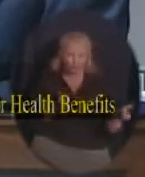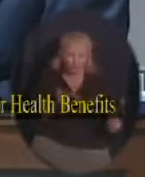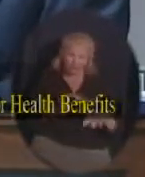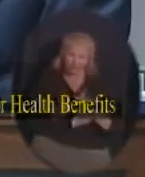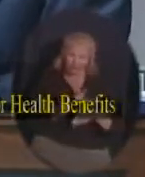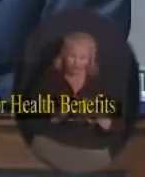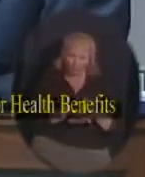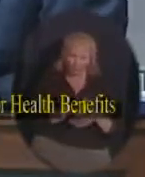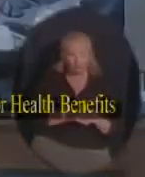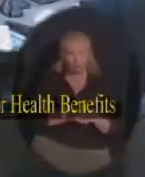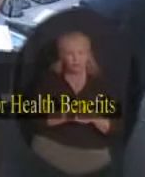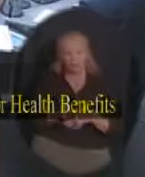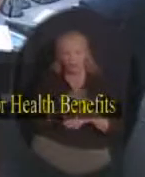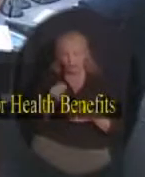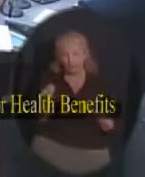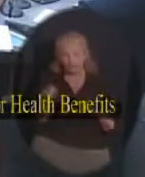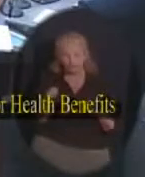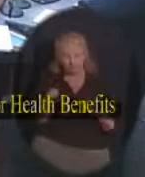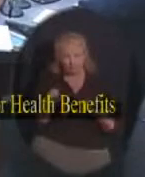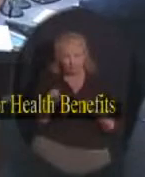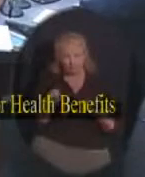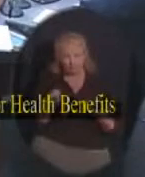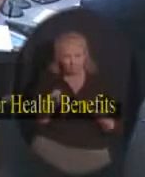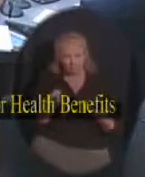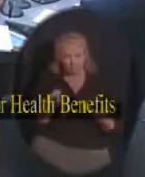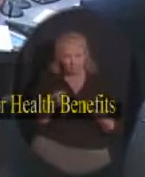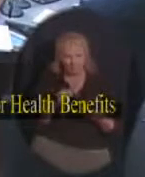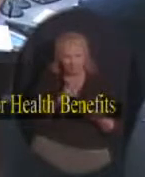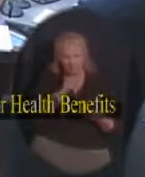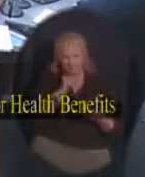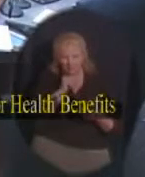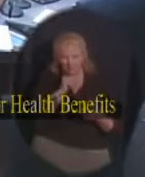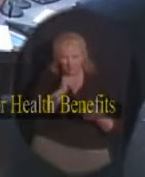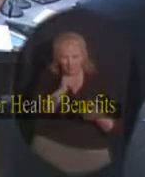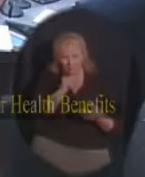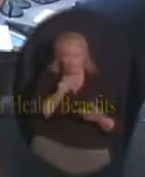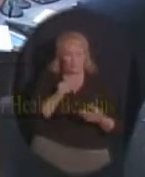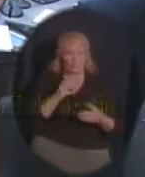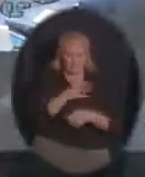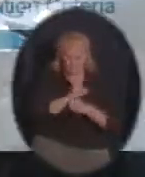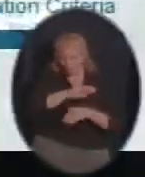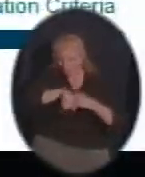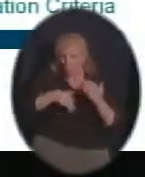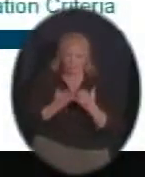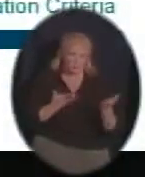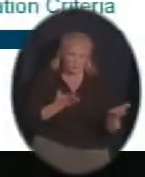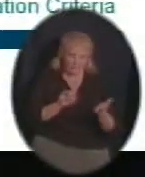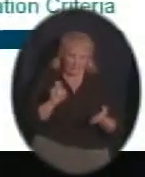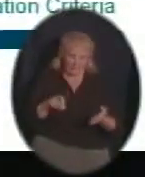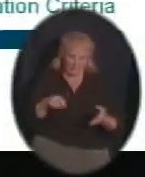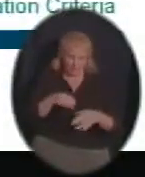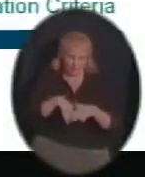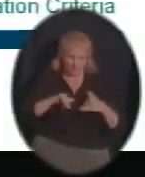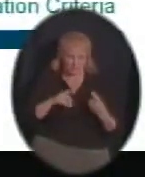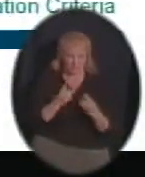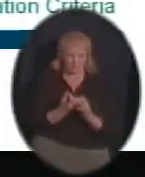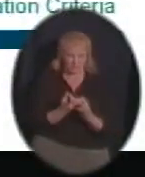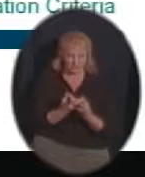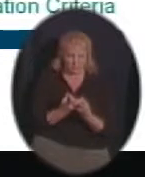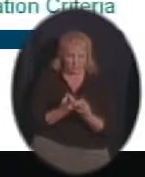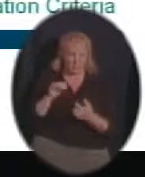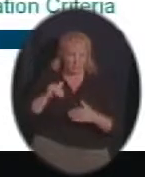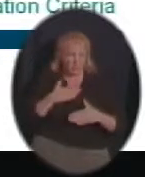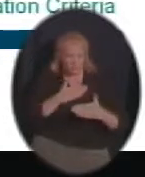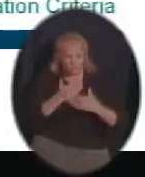and that were not available to us, but also that we needed and deserved within our district. That process led to